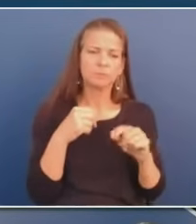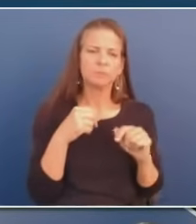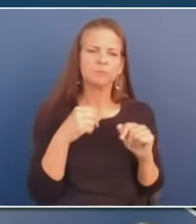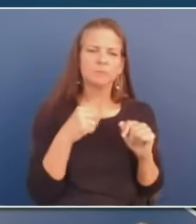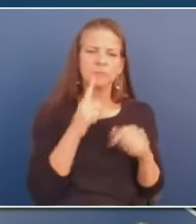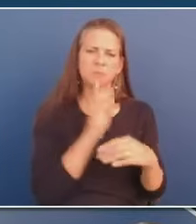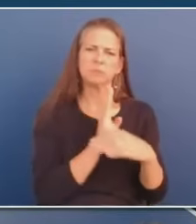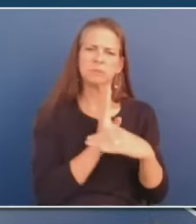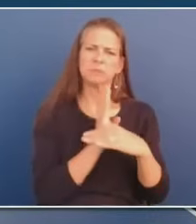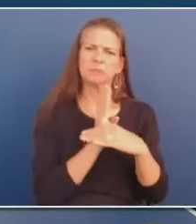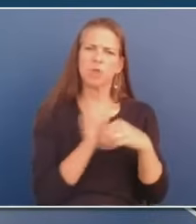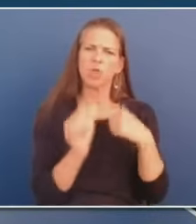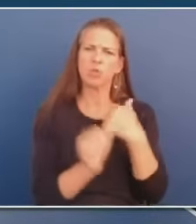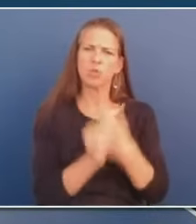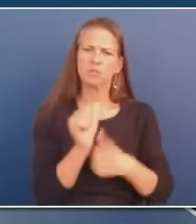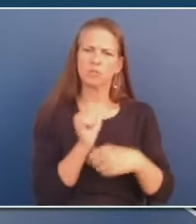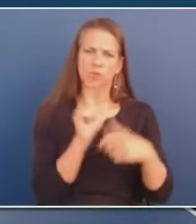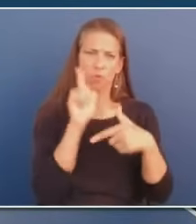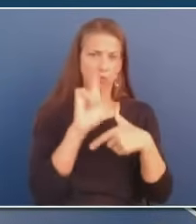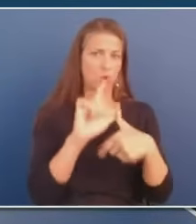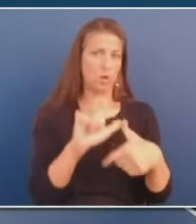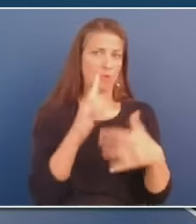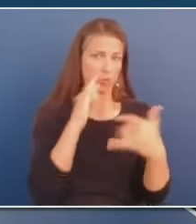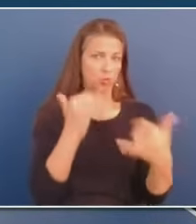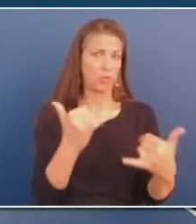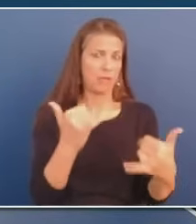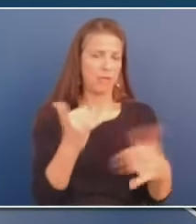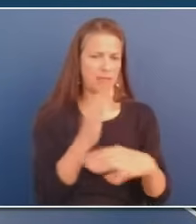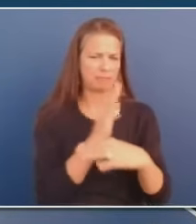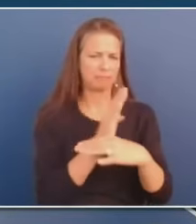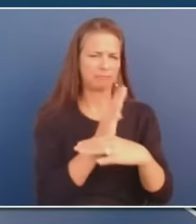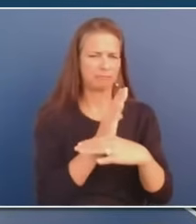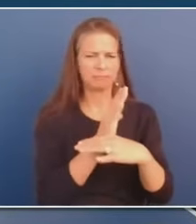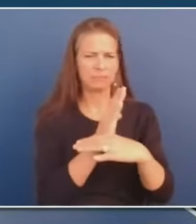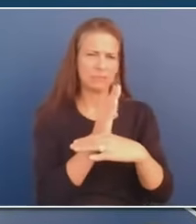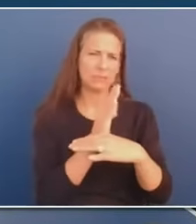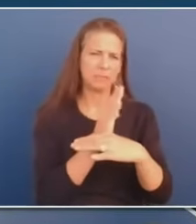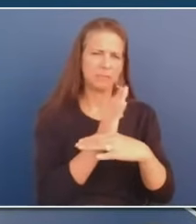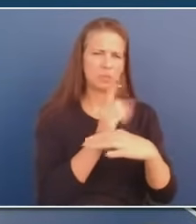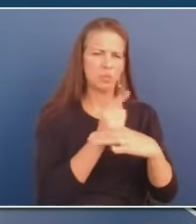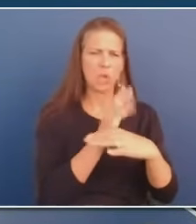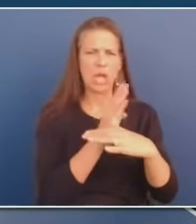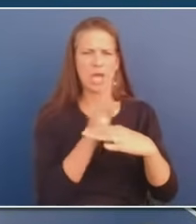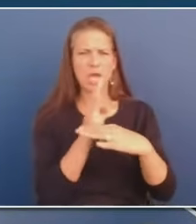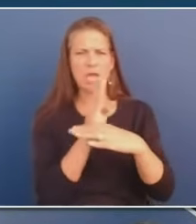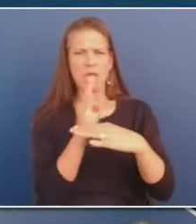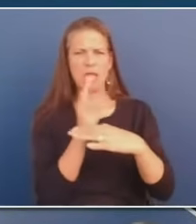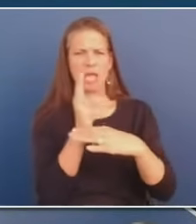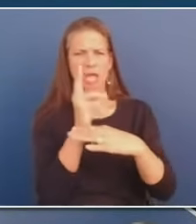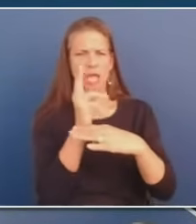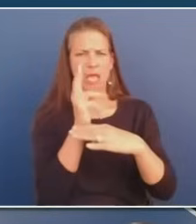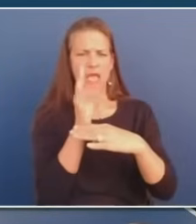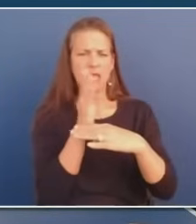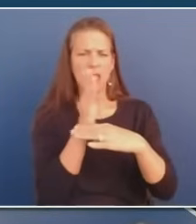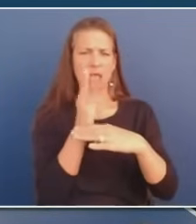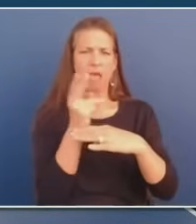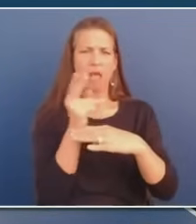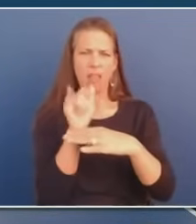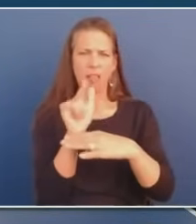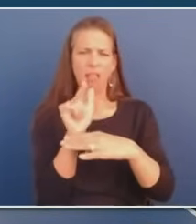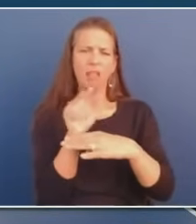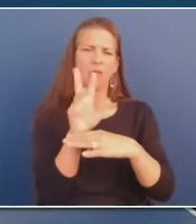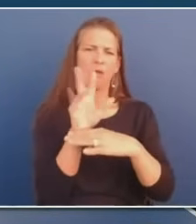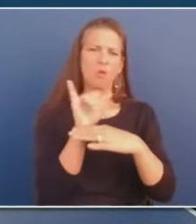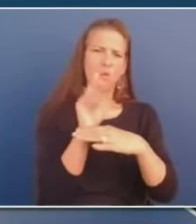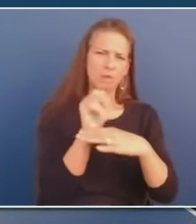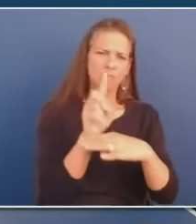threat of tornadoes today. There is between medium and high level threats of hail and wind and low to